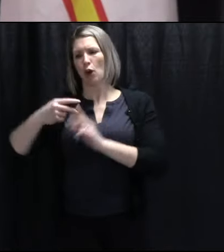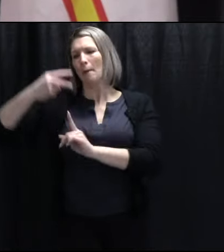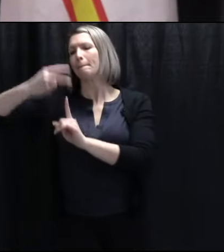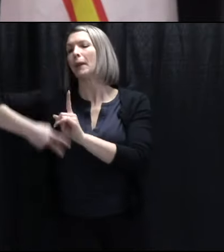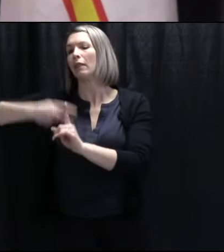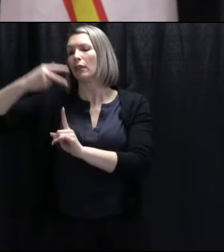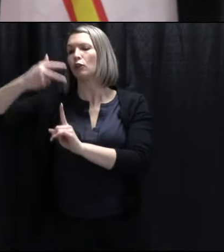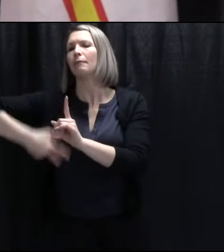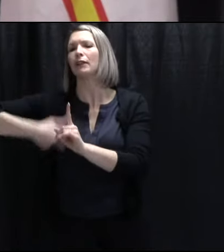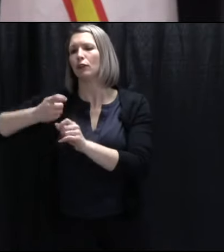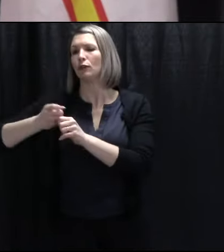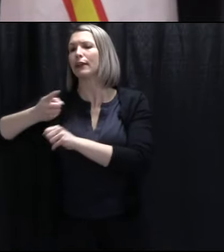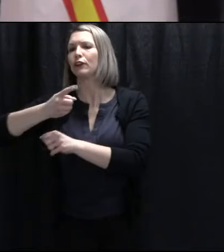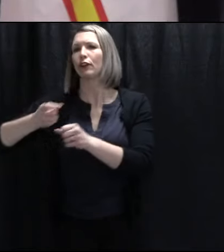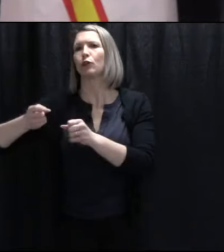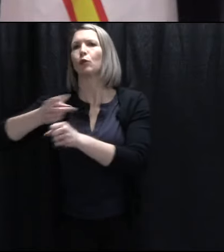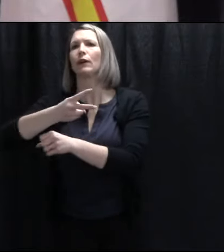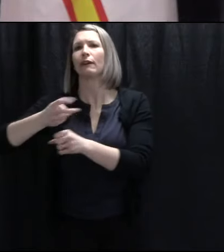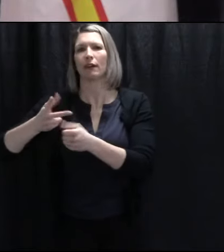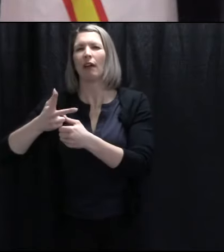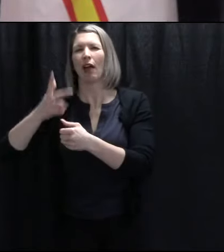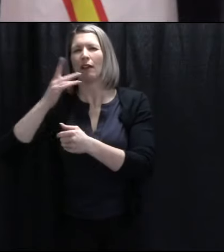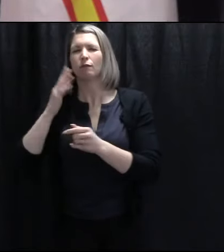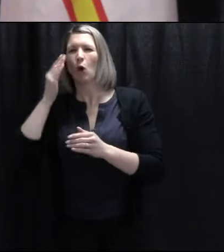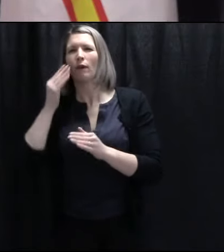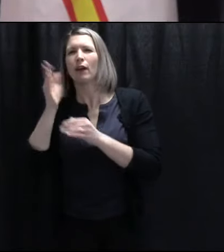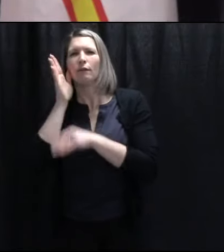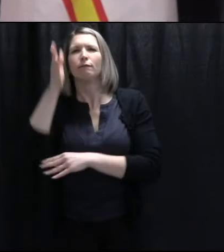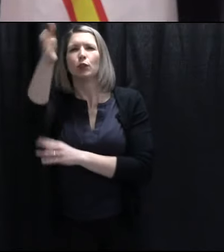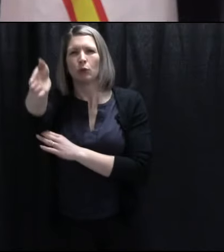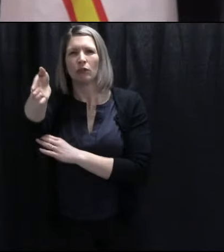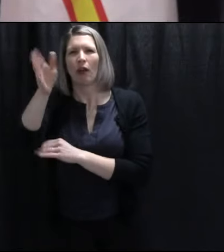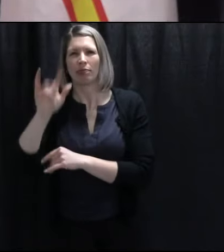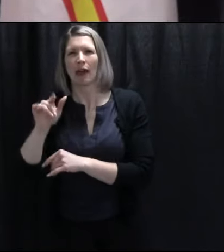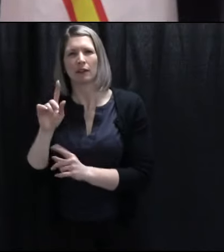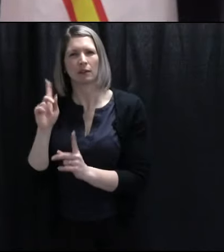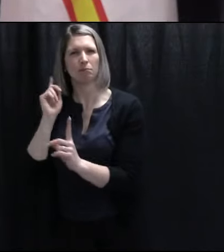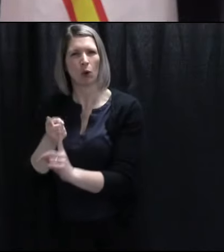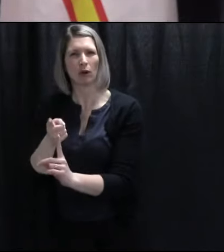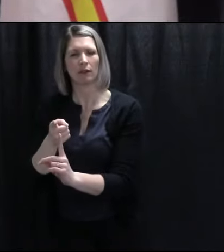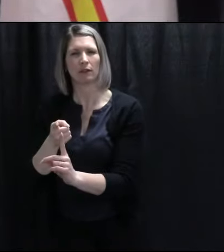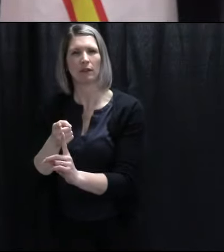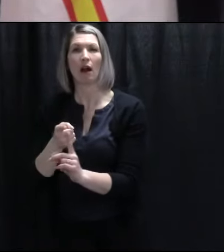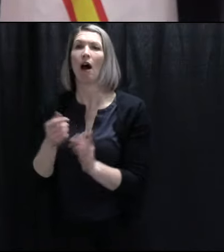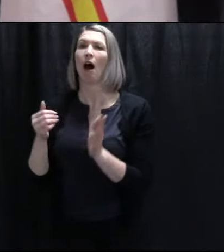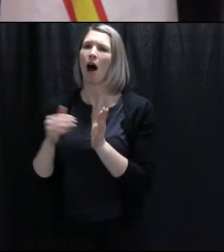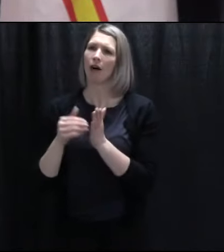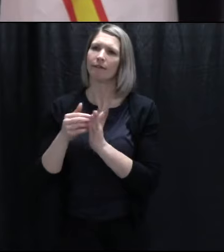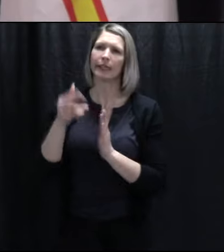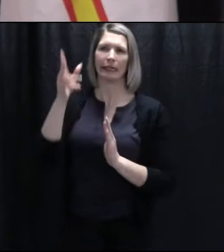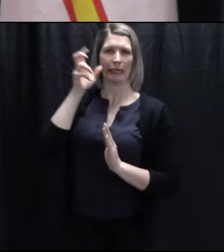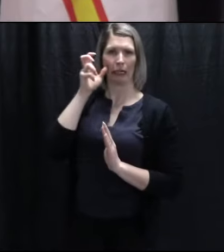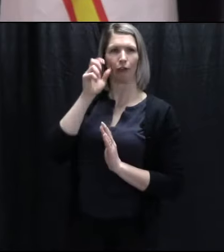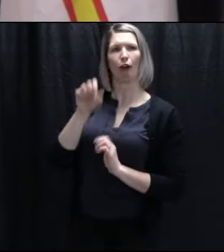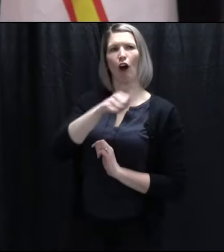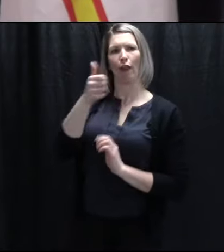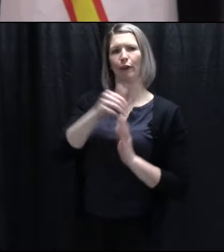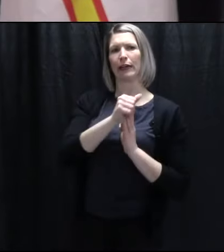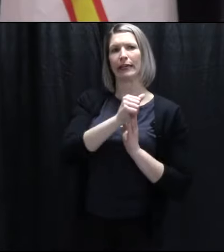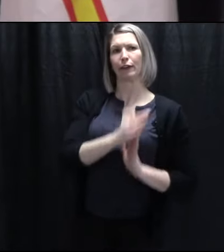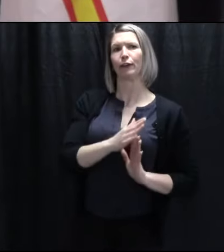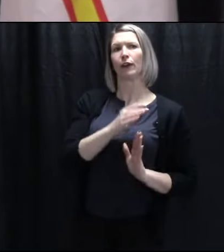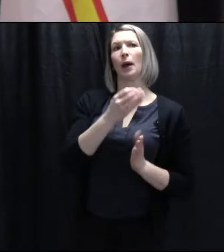is finding itself in, its other provinces are there as well. And this discussion comes up quite often with our federal finance